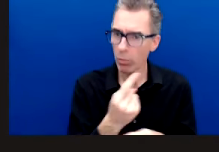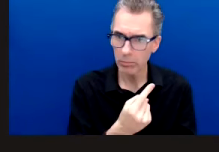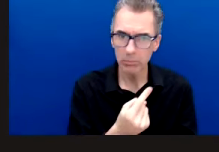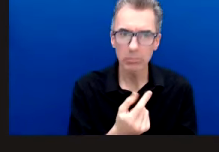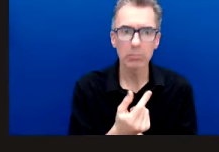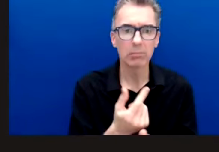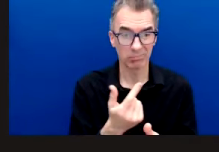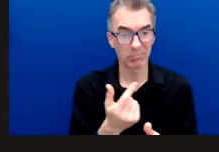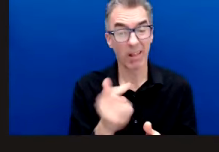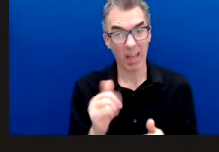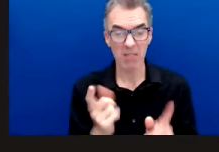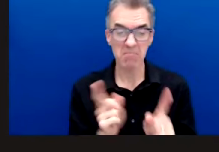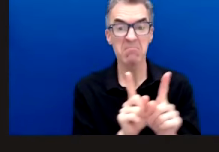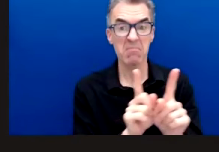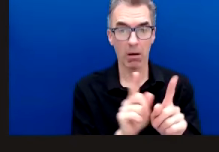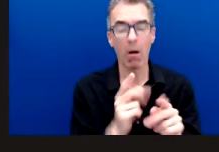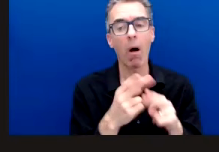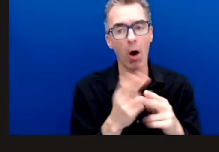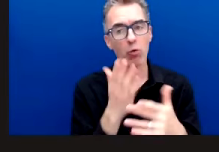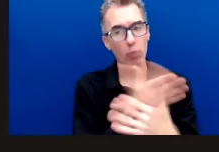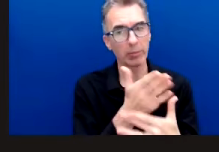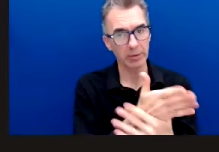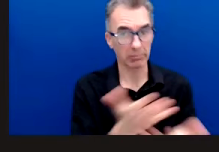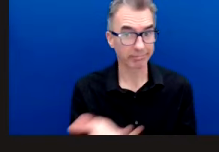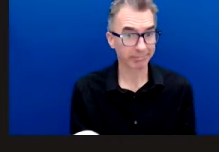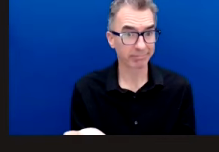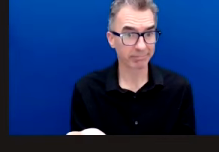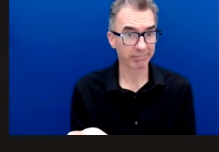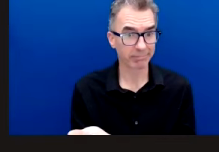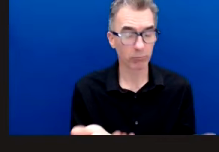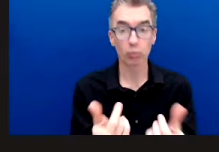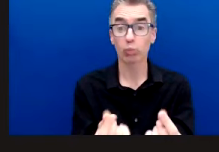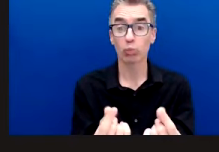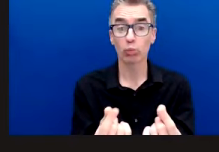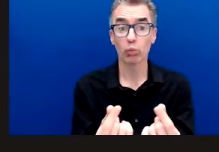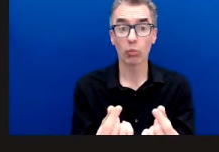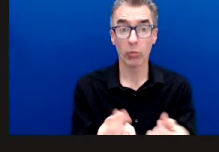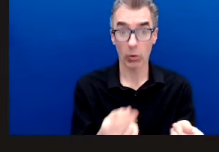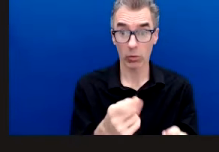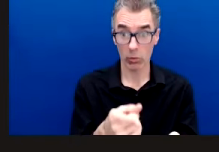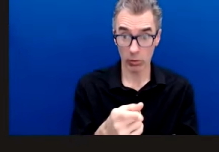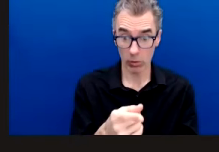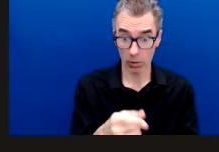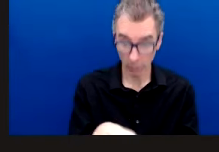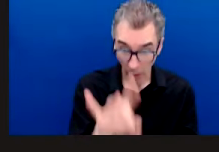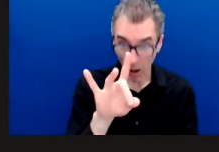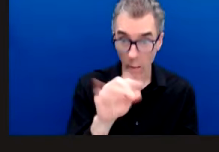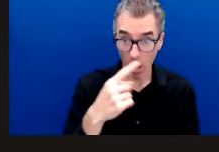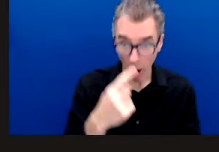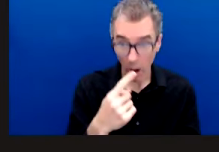potentially harassing. So what you would do is, report this to the Title IX